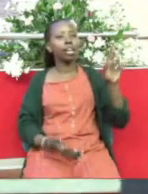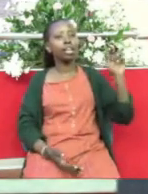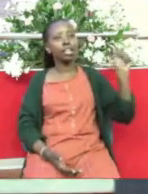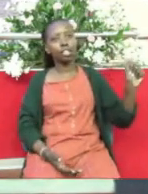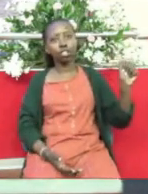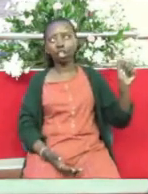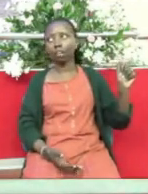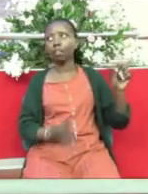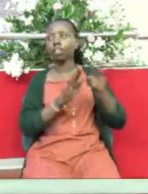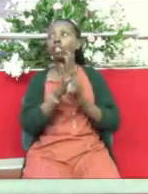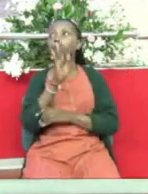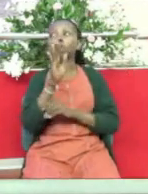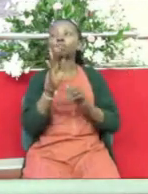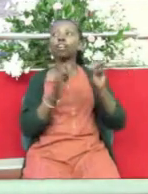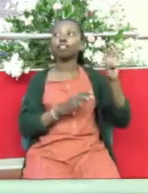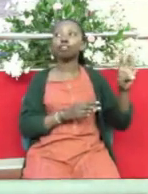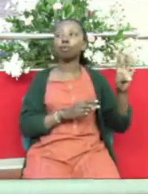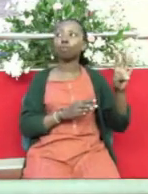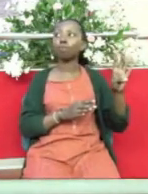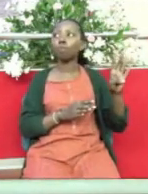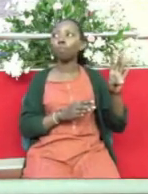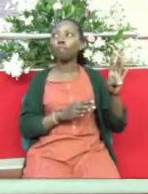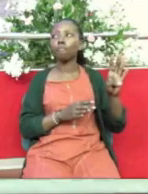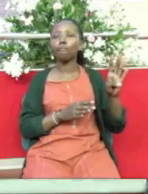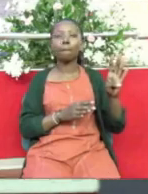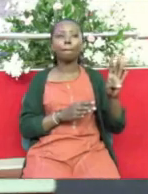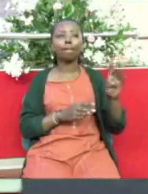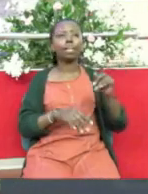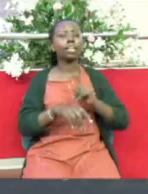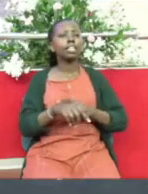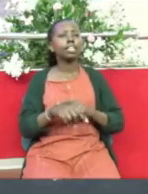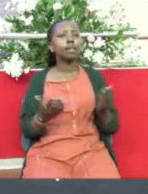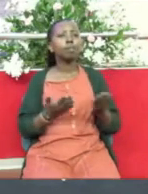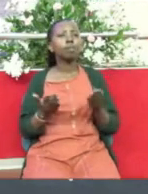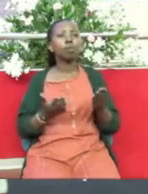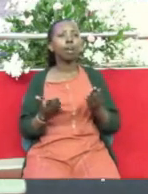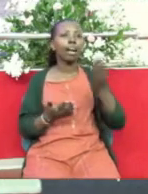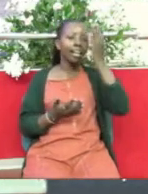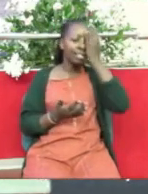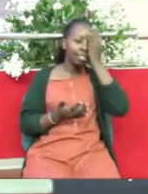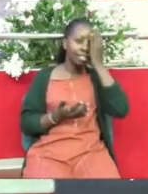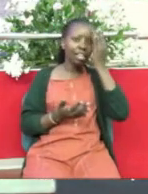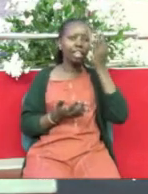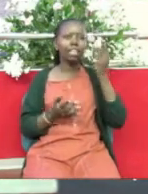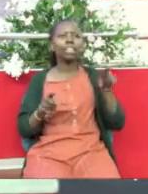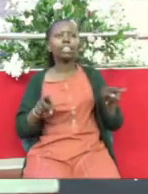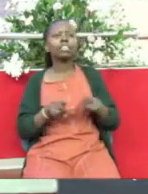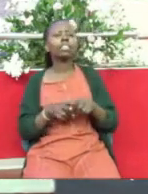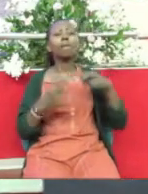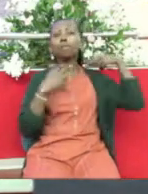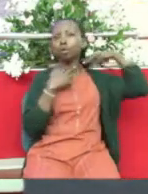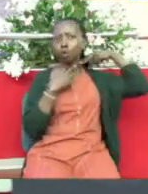kwenye Ezra, sura ya 4, 5, na 6. This is a moment where the Israelites have been in captivity.